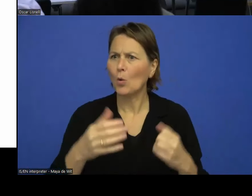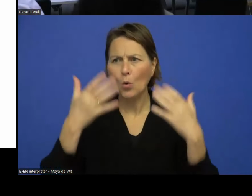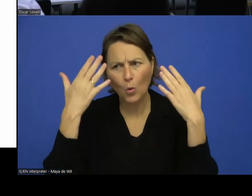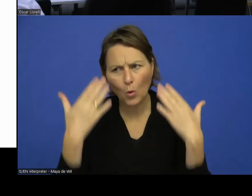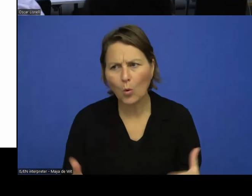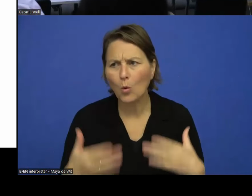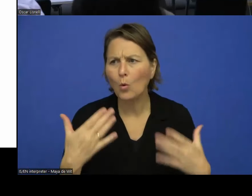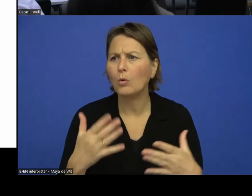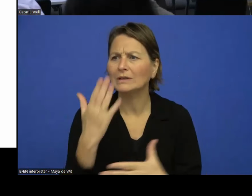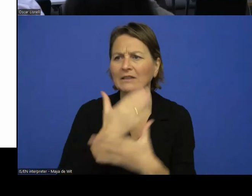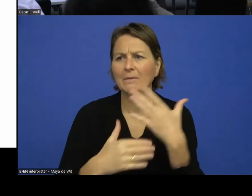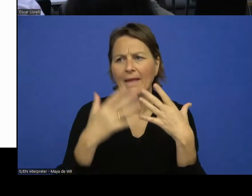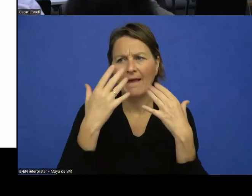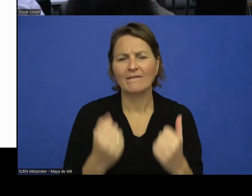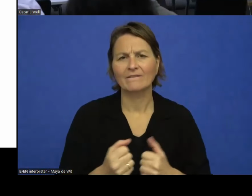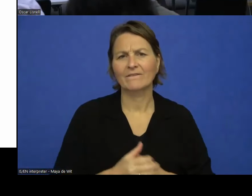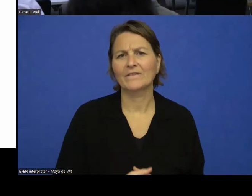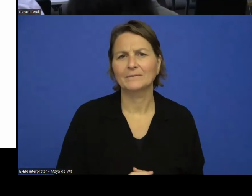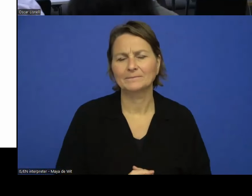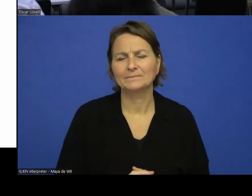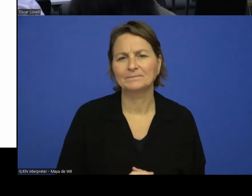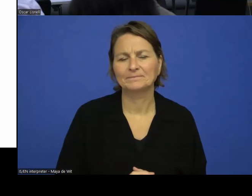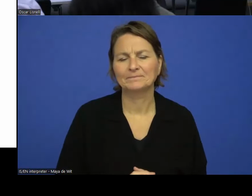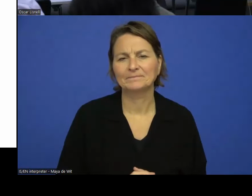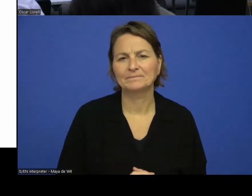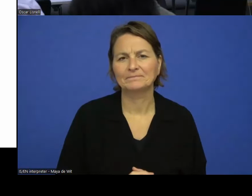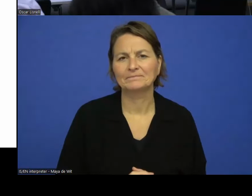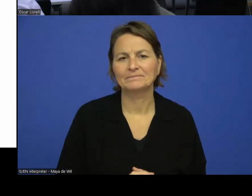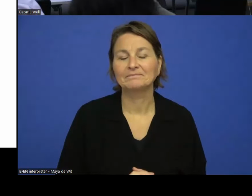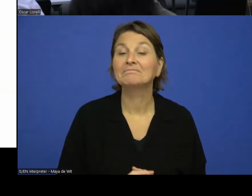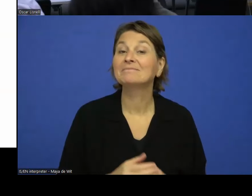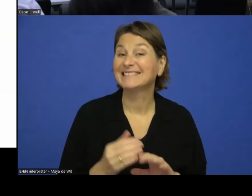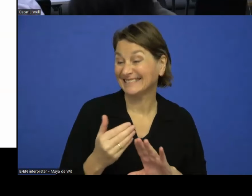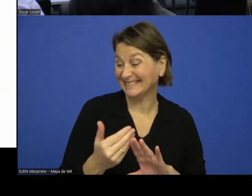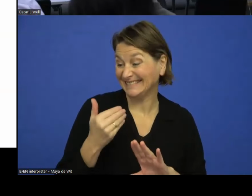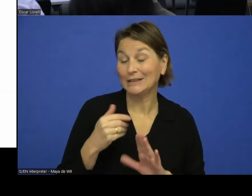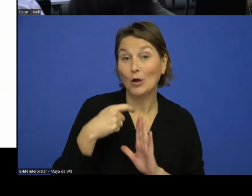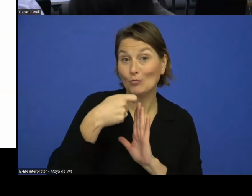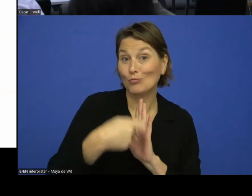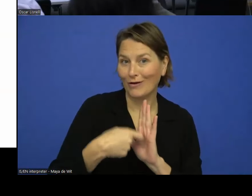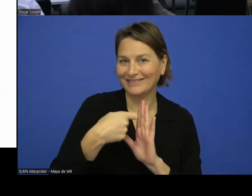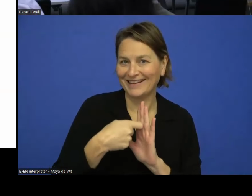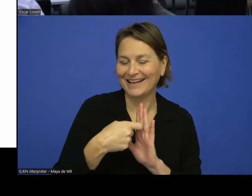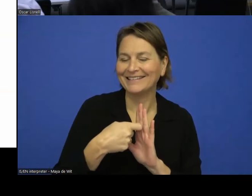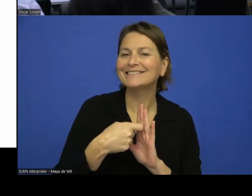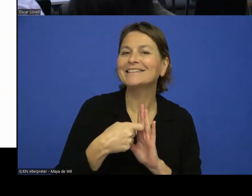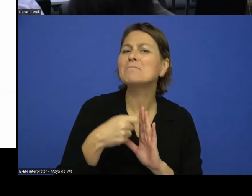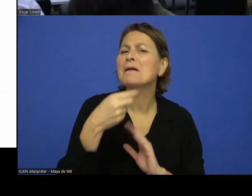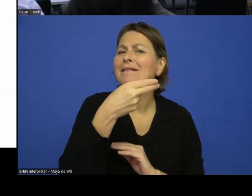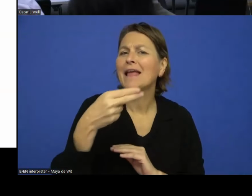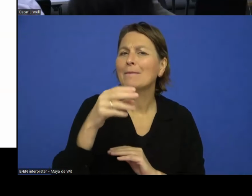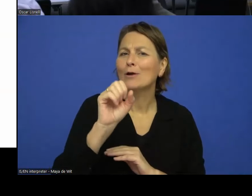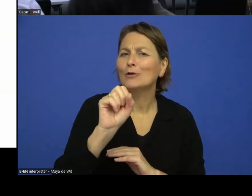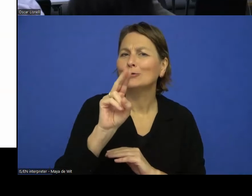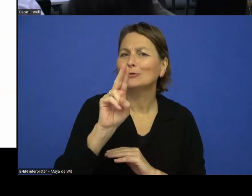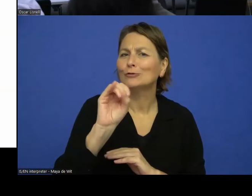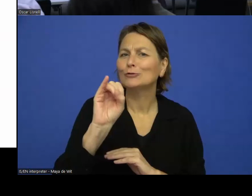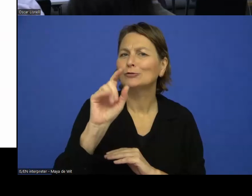disabilities. And in our previous project, Suitcase, which actually gave rise to creating all of these